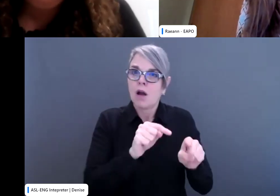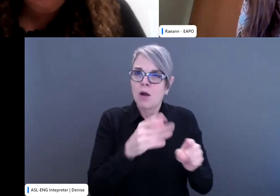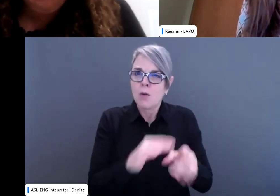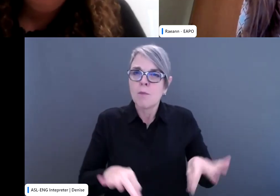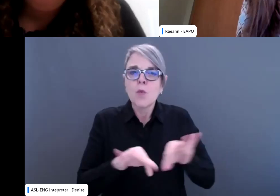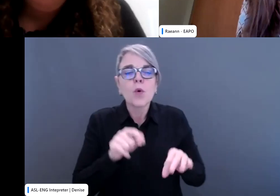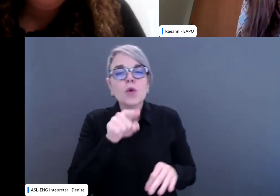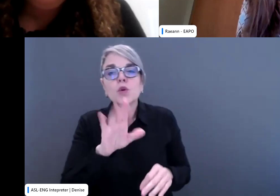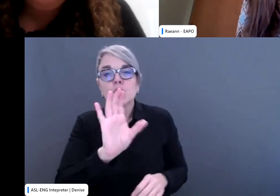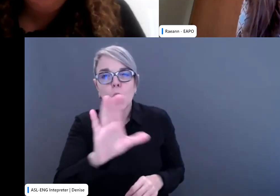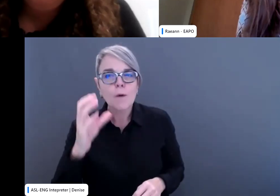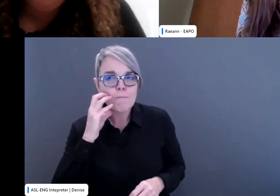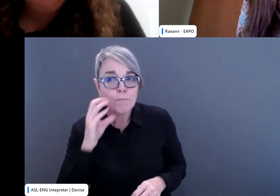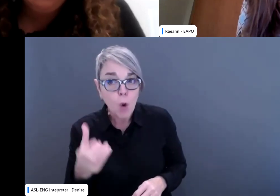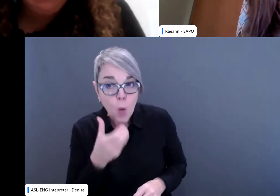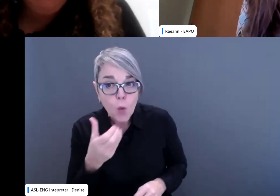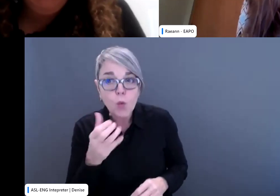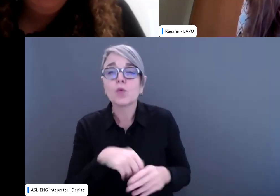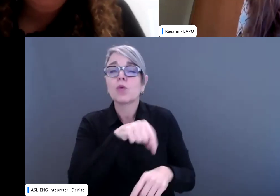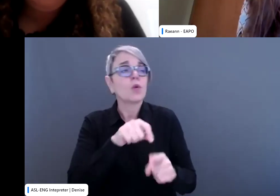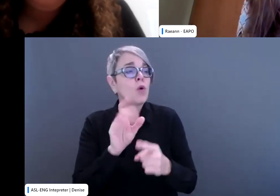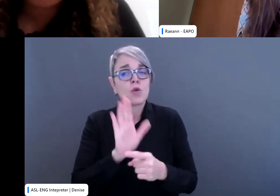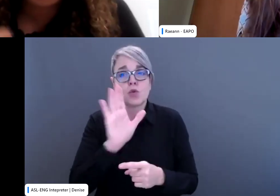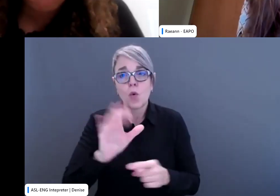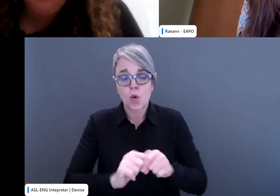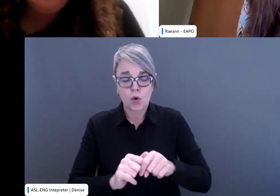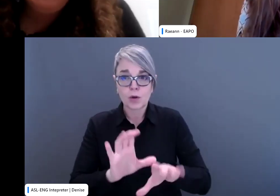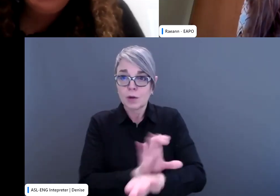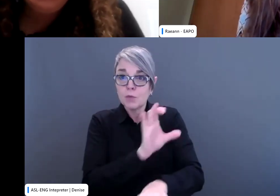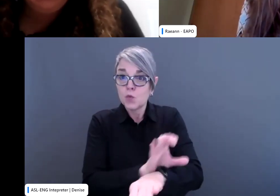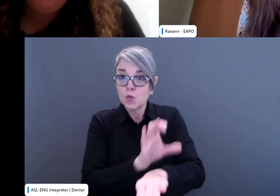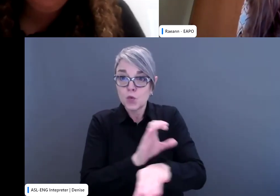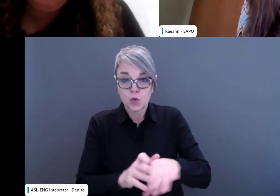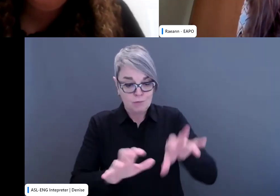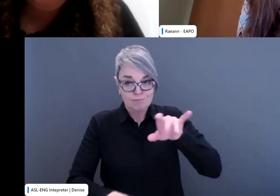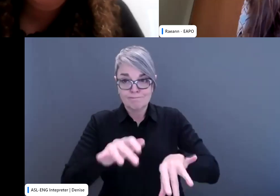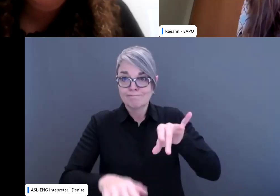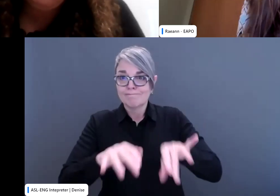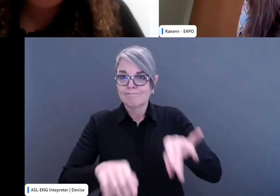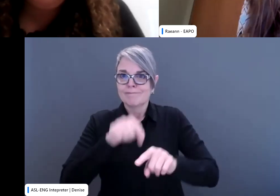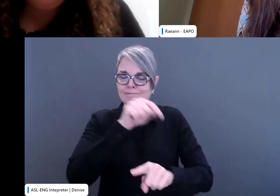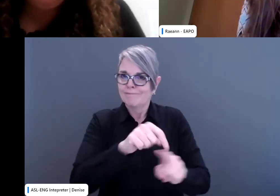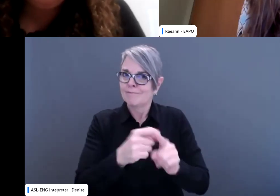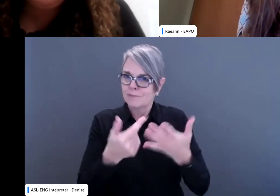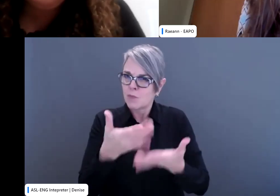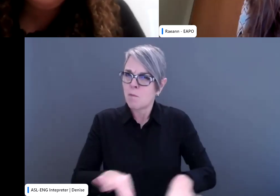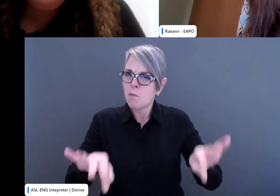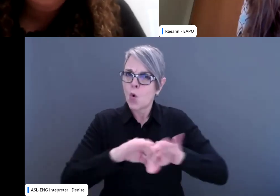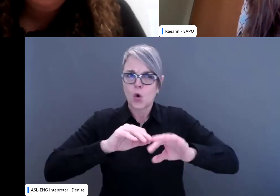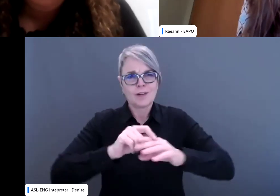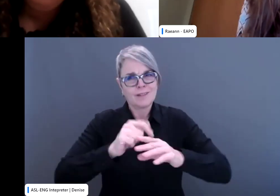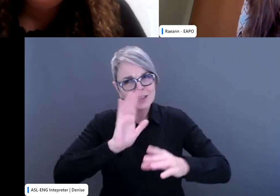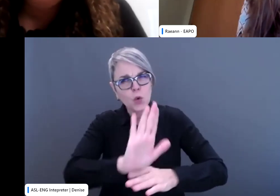order to have 100%, to feel 100% secure in using those